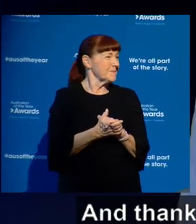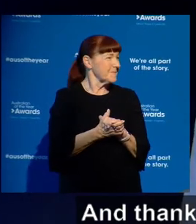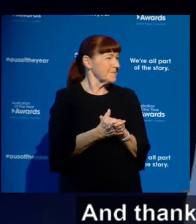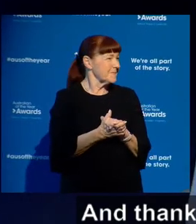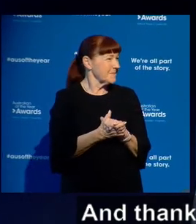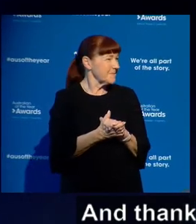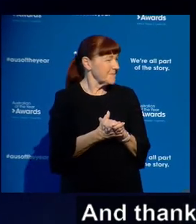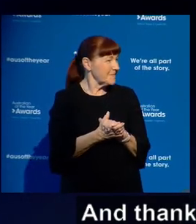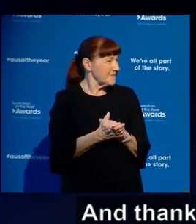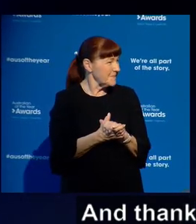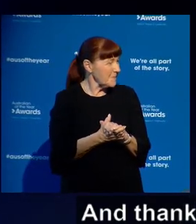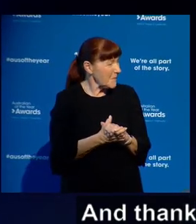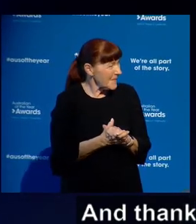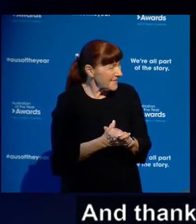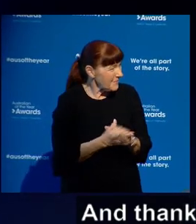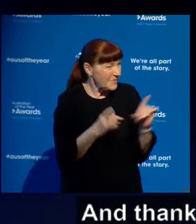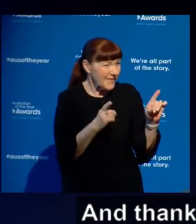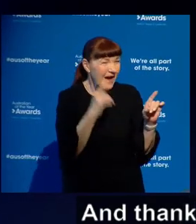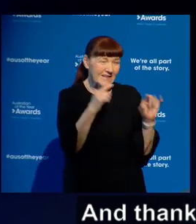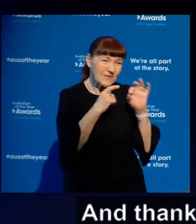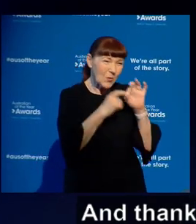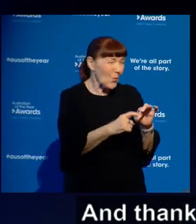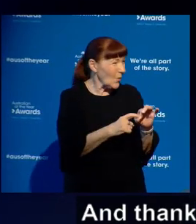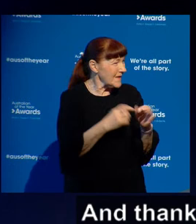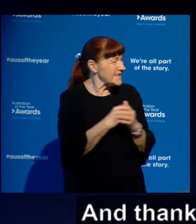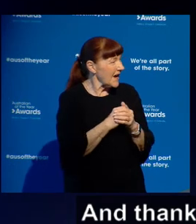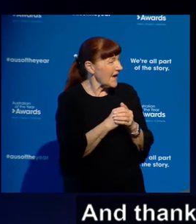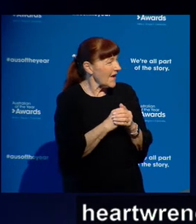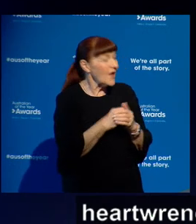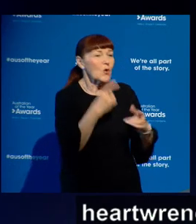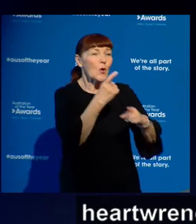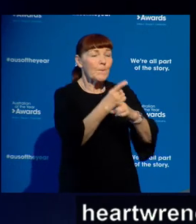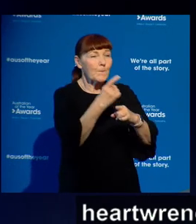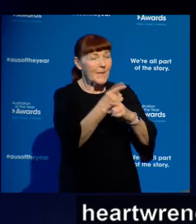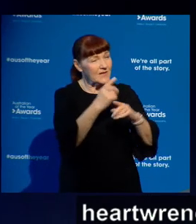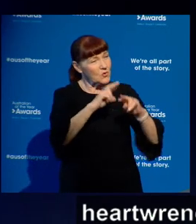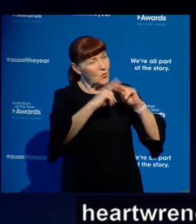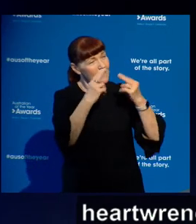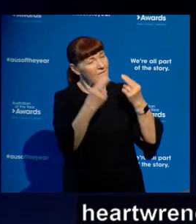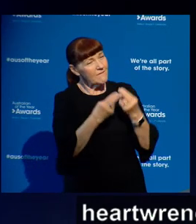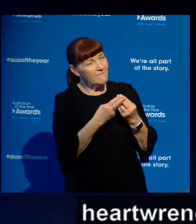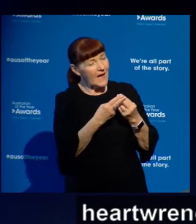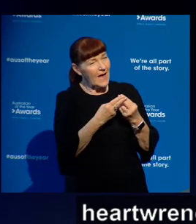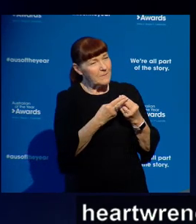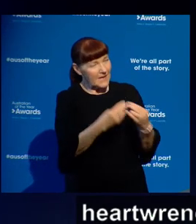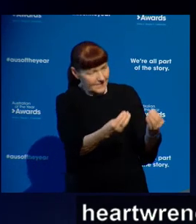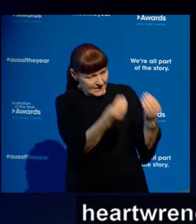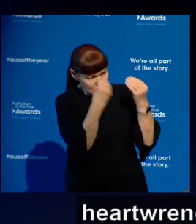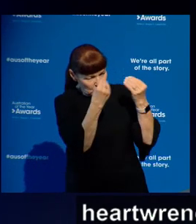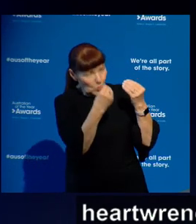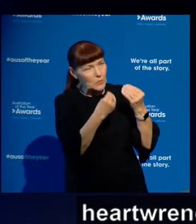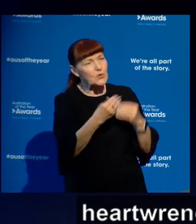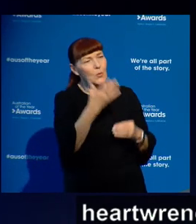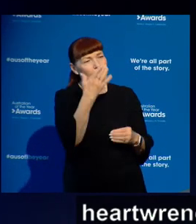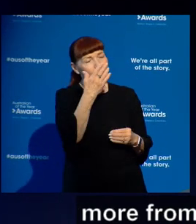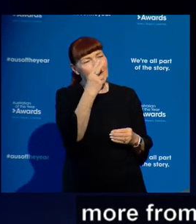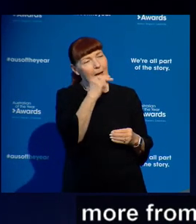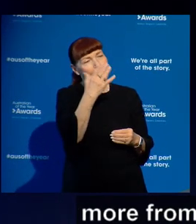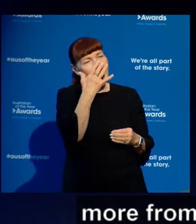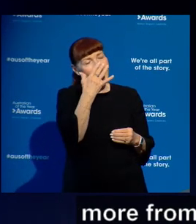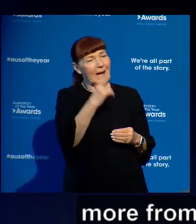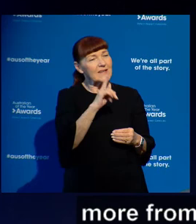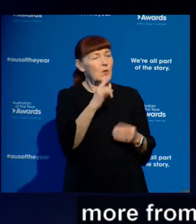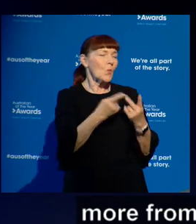Sorry, we all want to hear more from you, Patricia. Patricia, you mentioned your family there as inspiring you earlier on. What